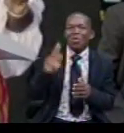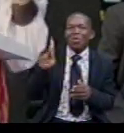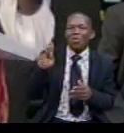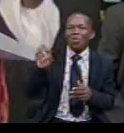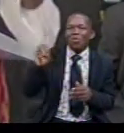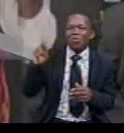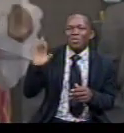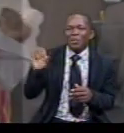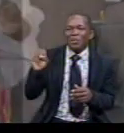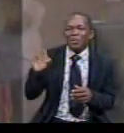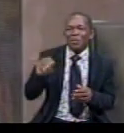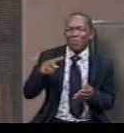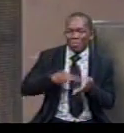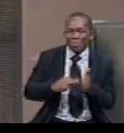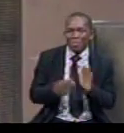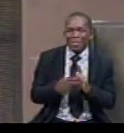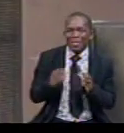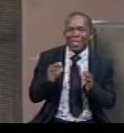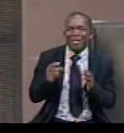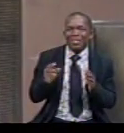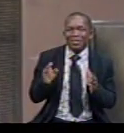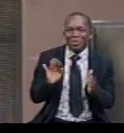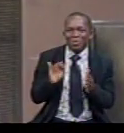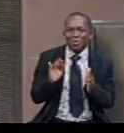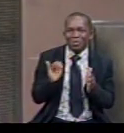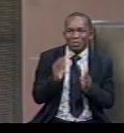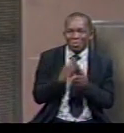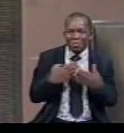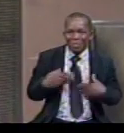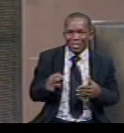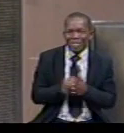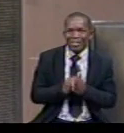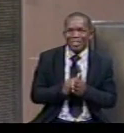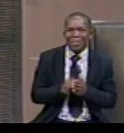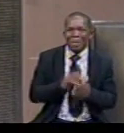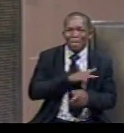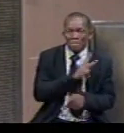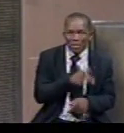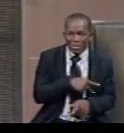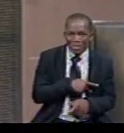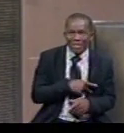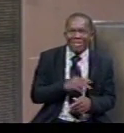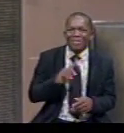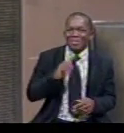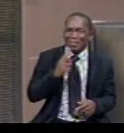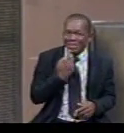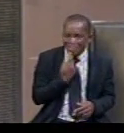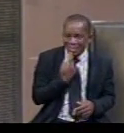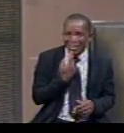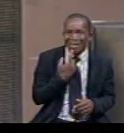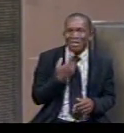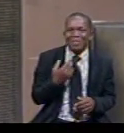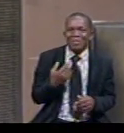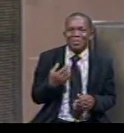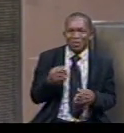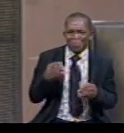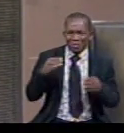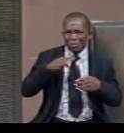charismatic, focused, passionate, sincere,